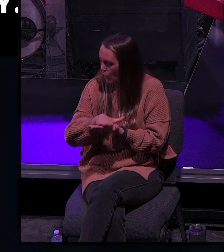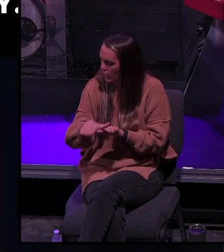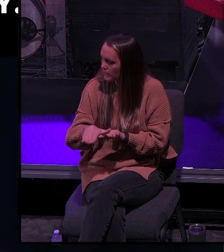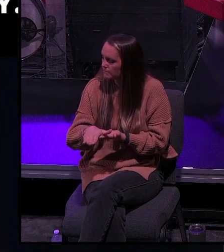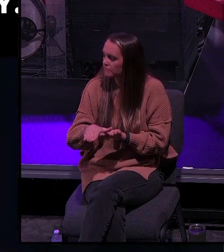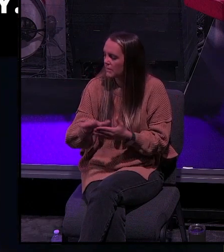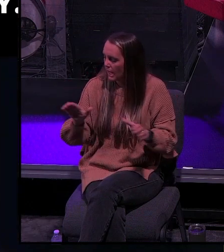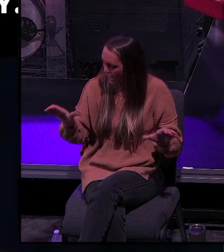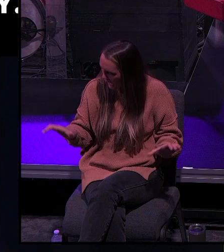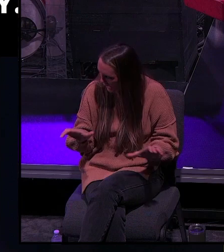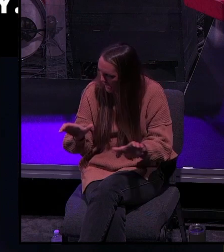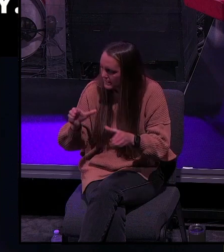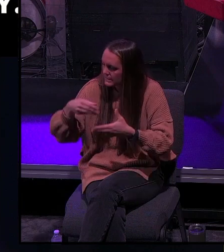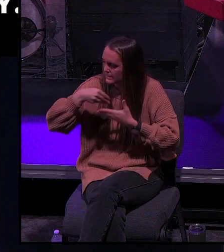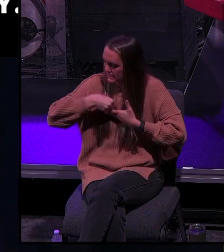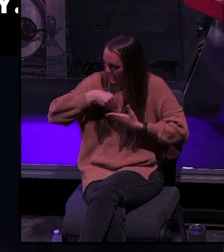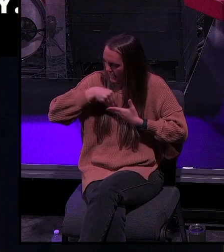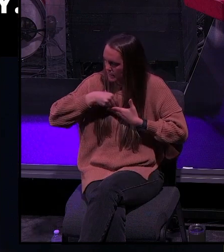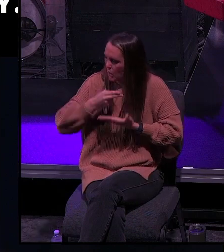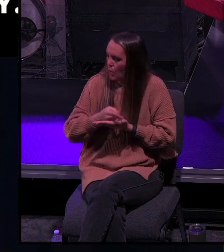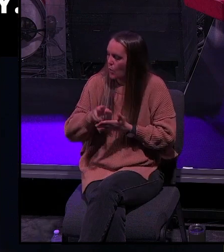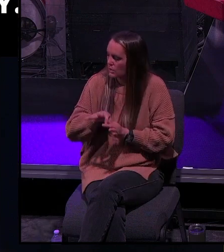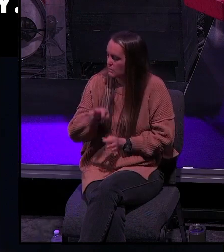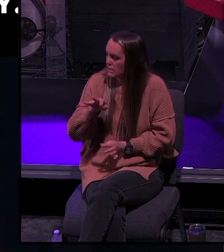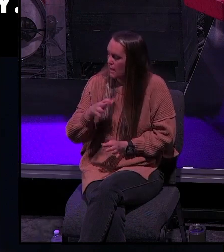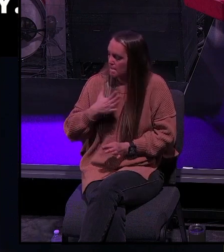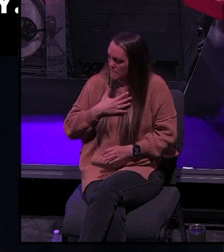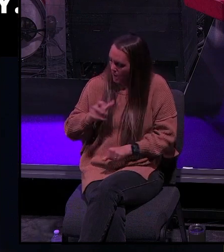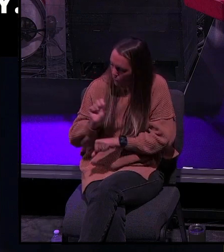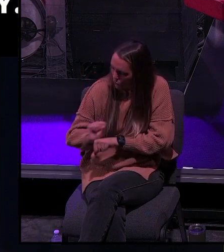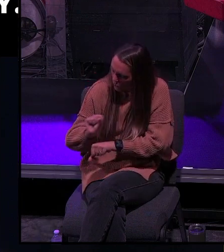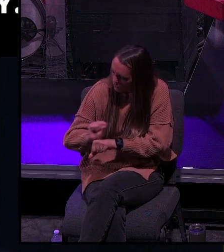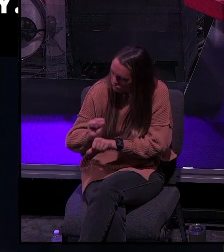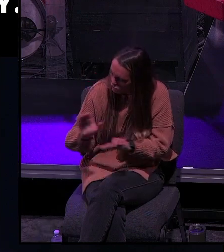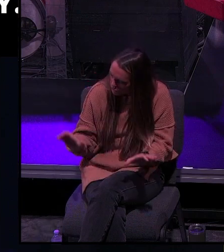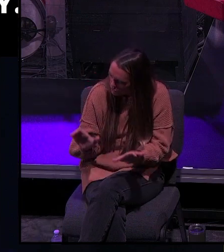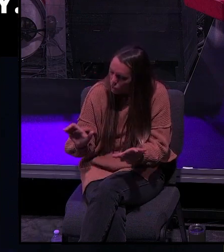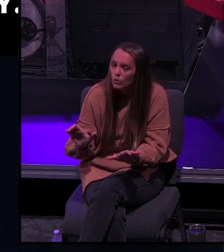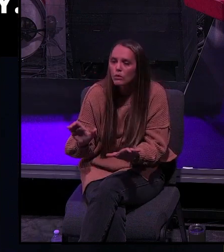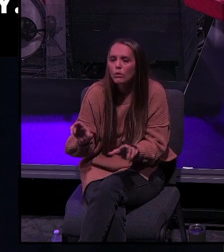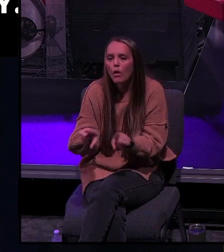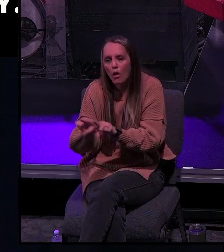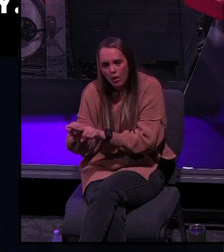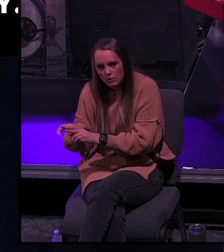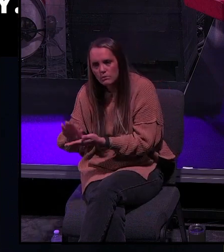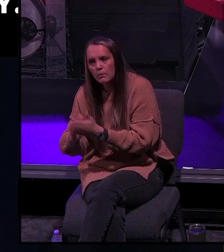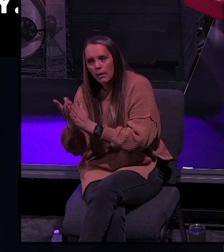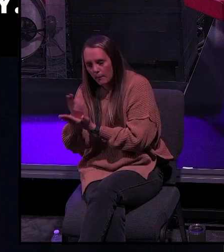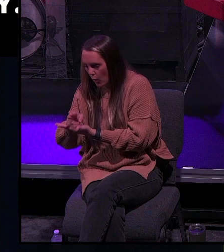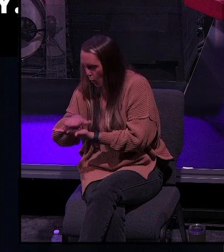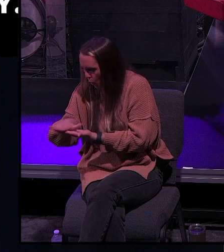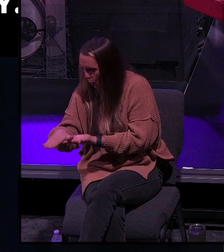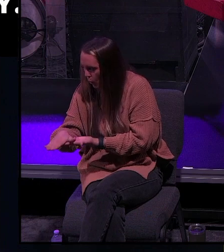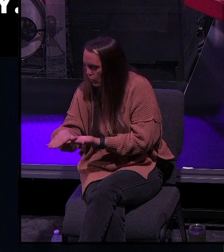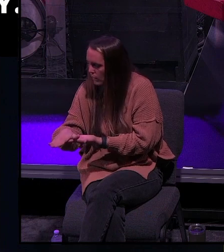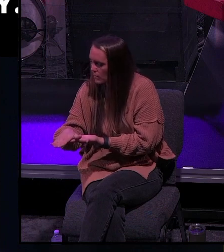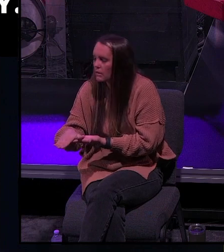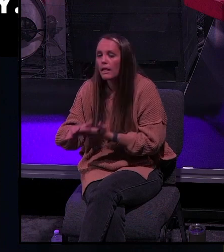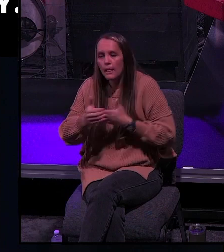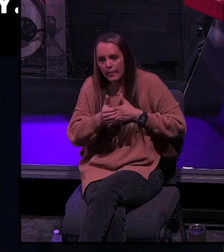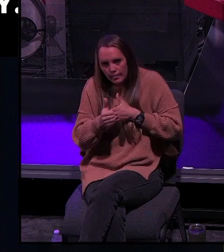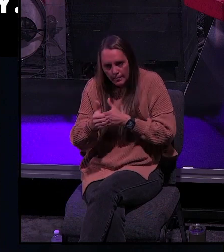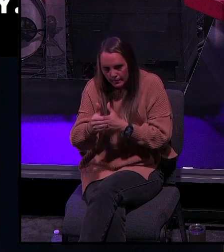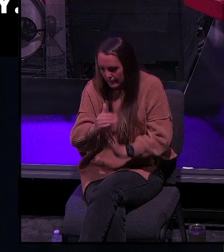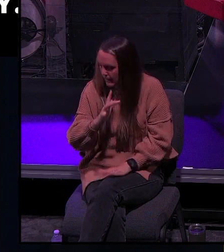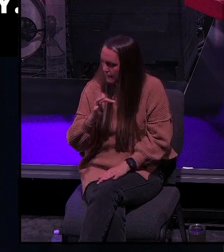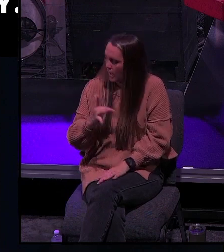me, O Holy Spirit, that my work too may be holy. Draw my heart, O Holy